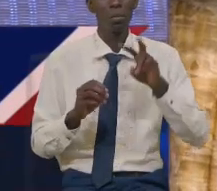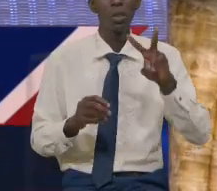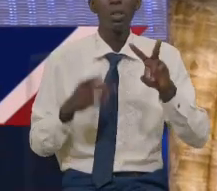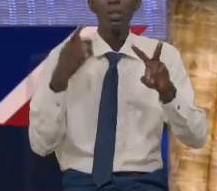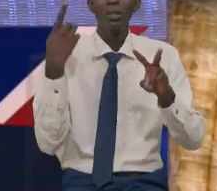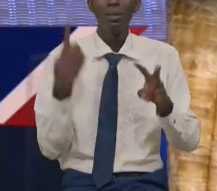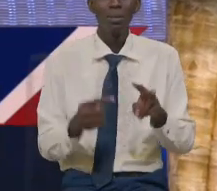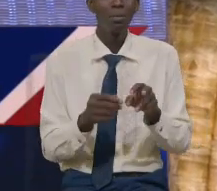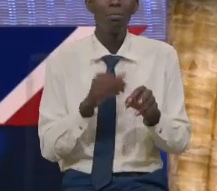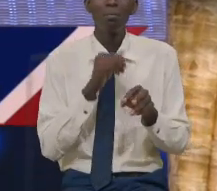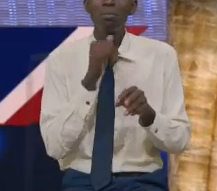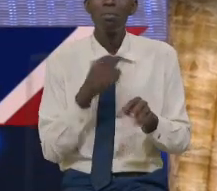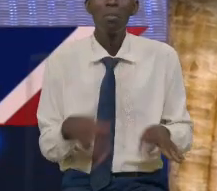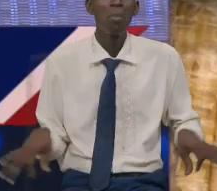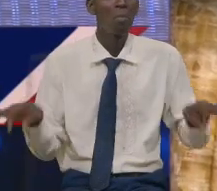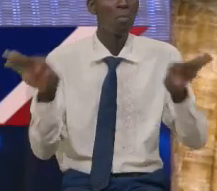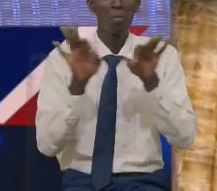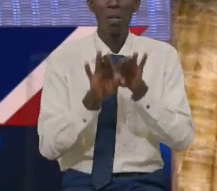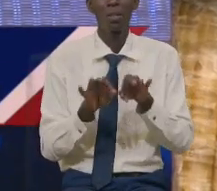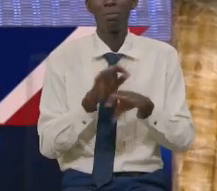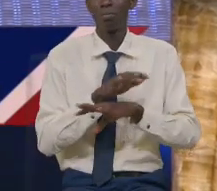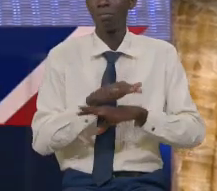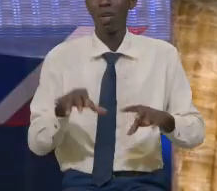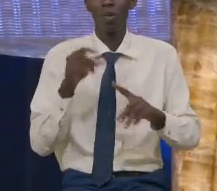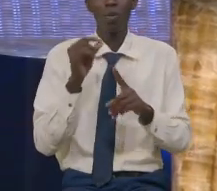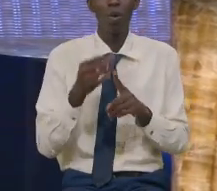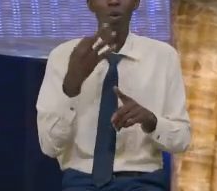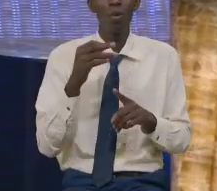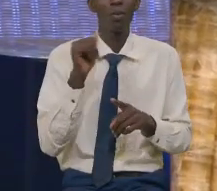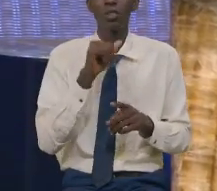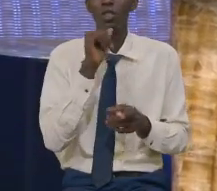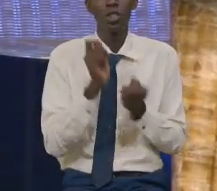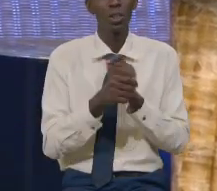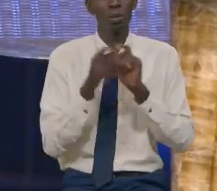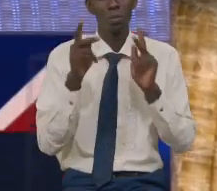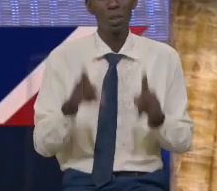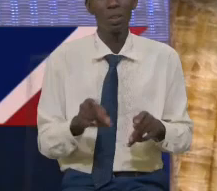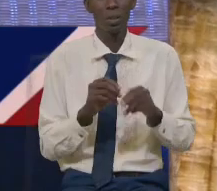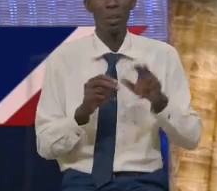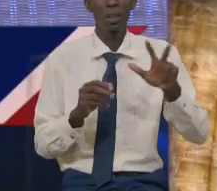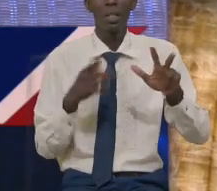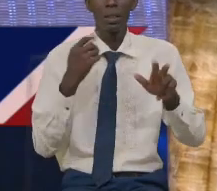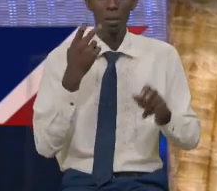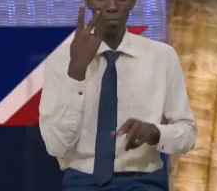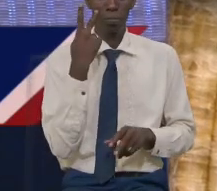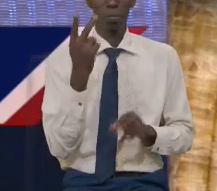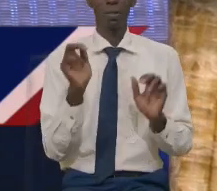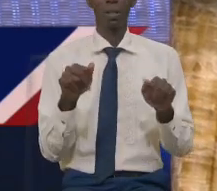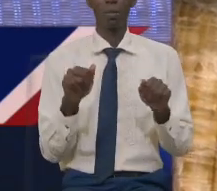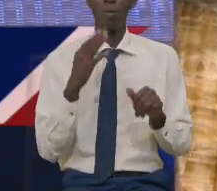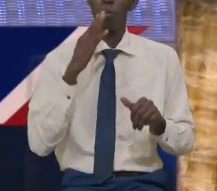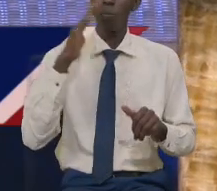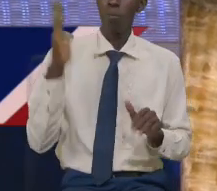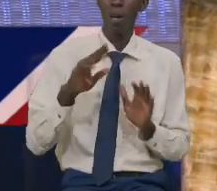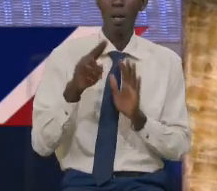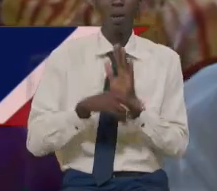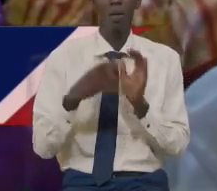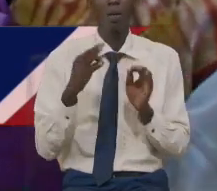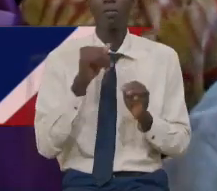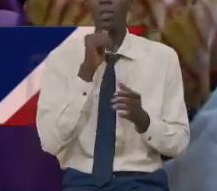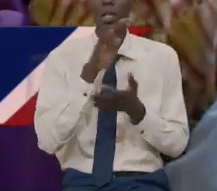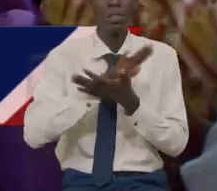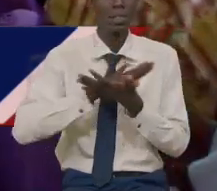an unchanged person. Number three, the visible wickedness of an